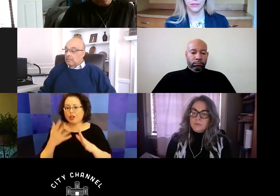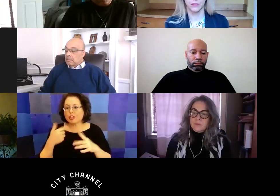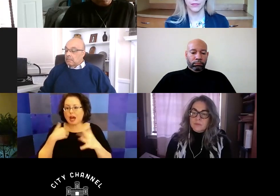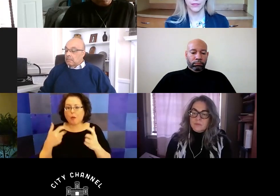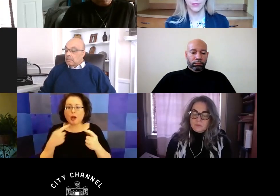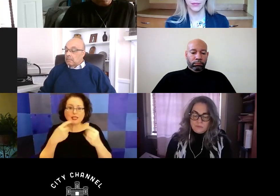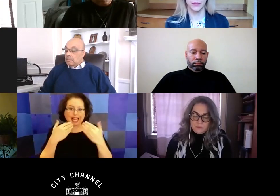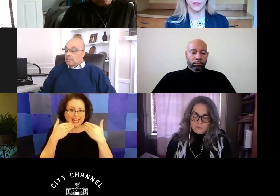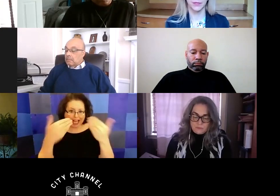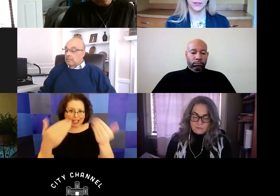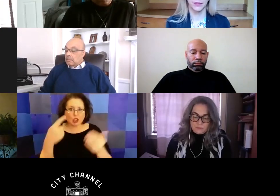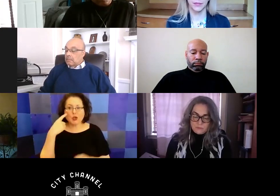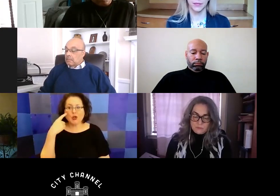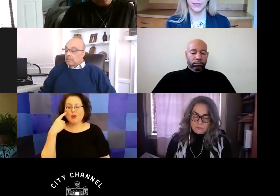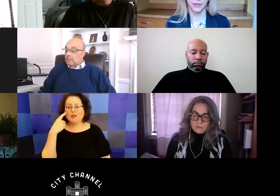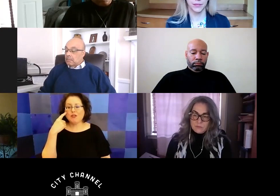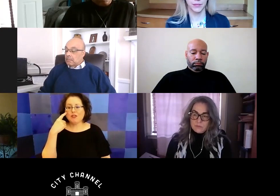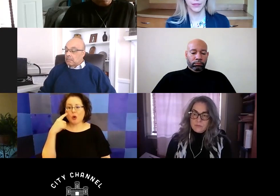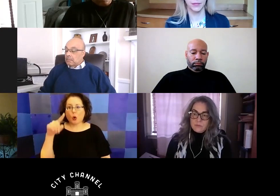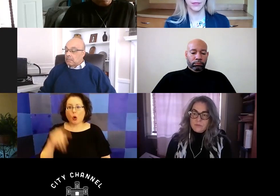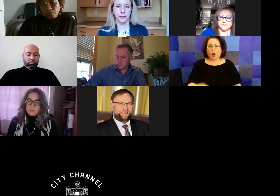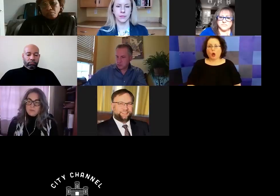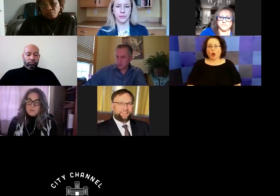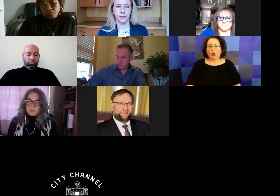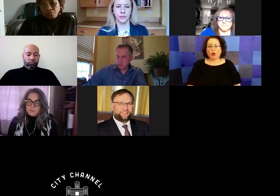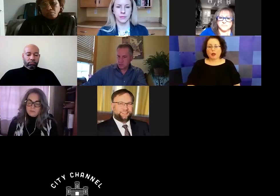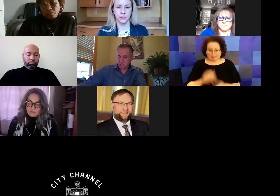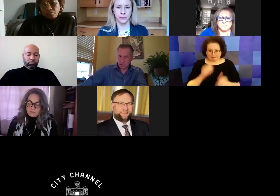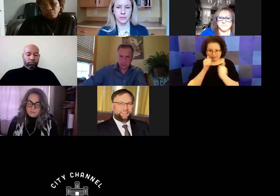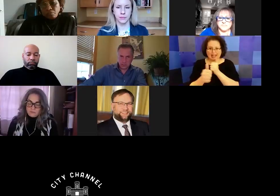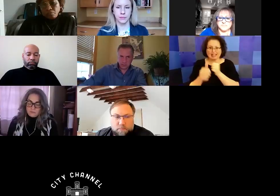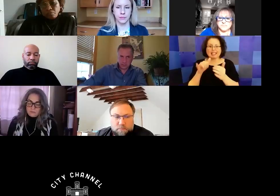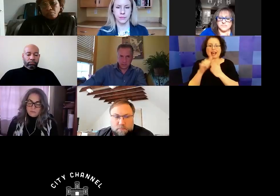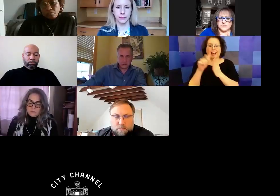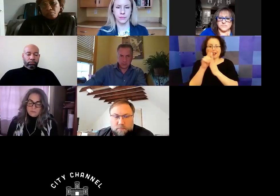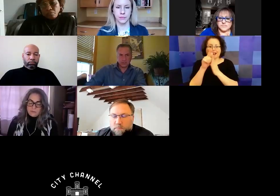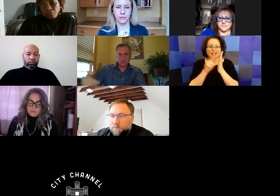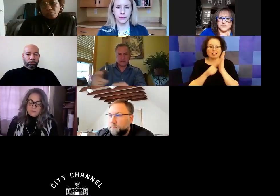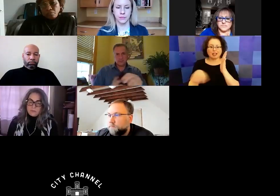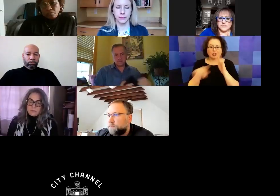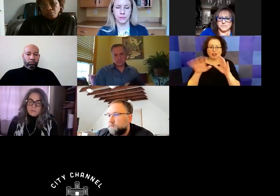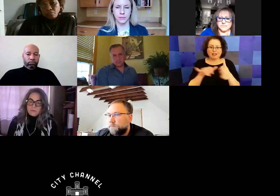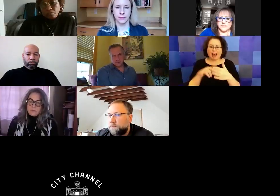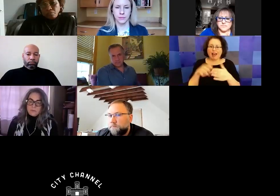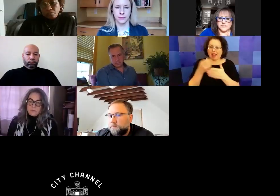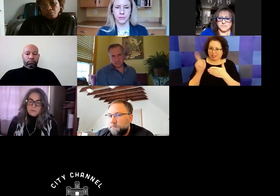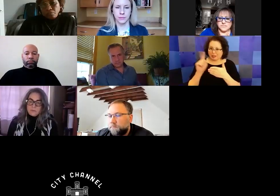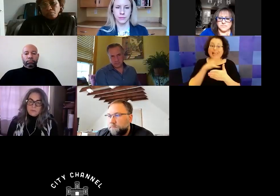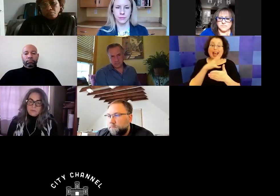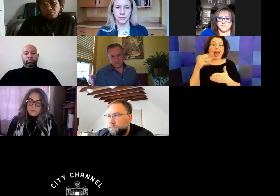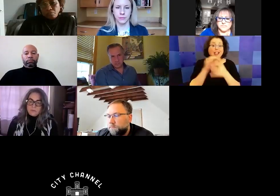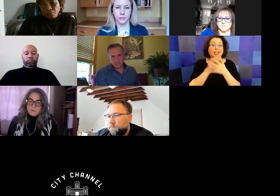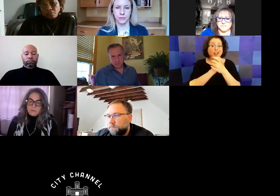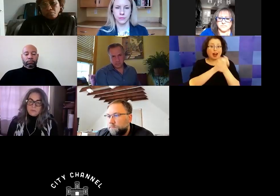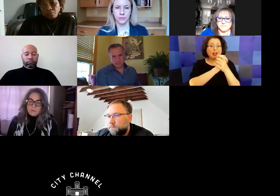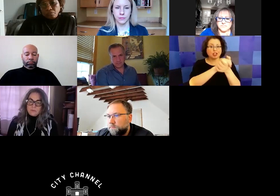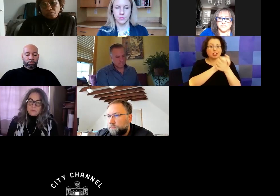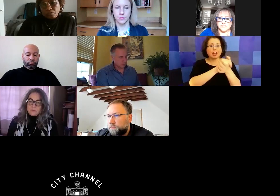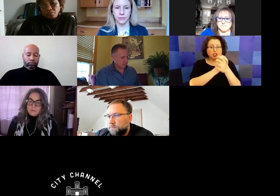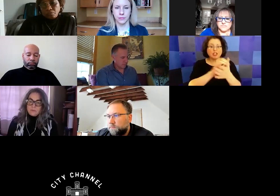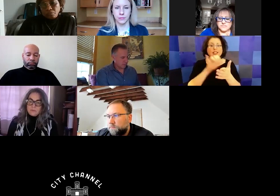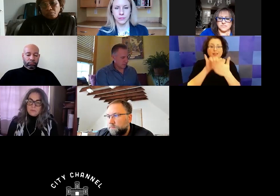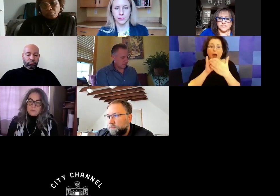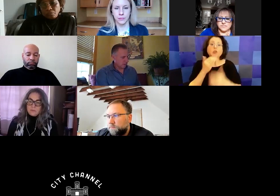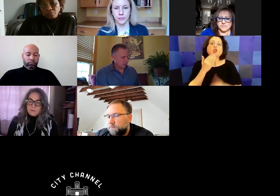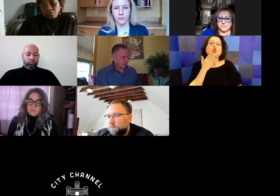you for passing the legislation that you did last week and also congratulate you on having done a good thing. And I